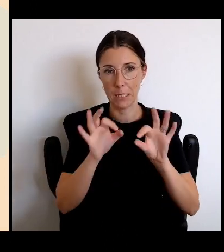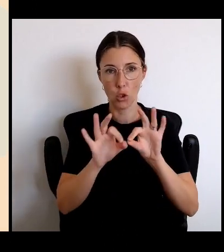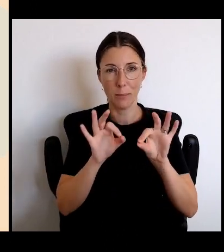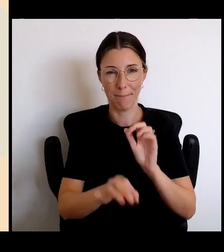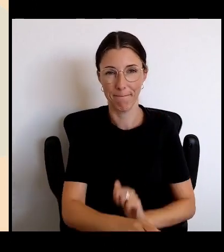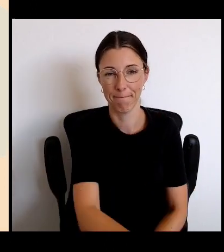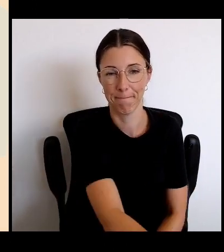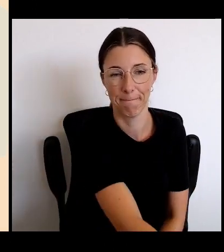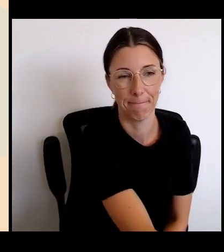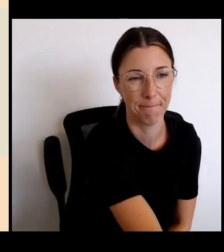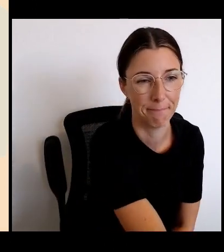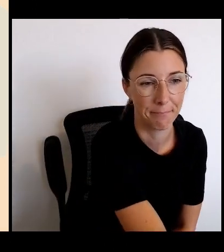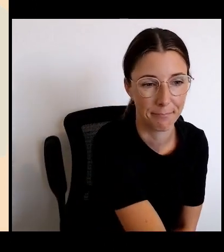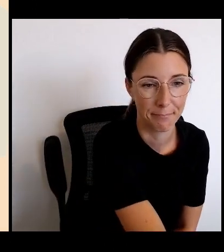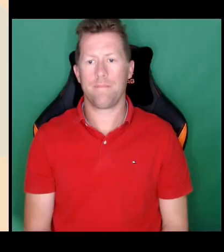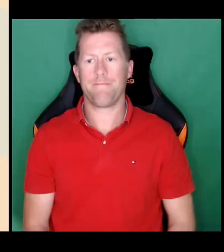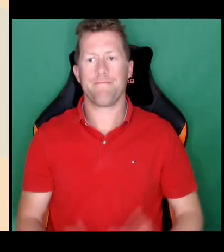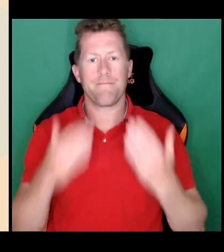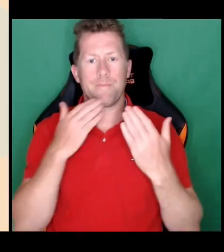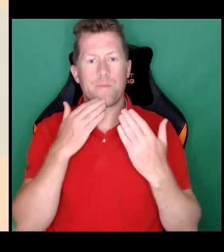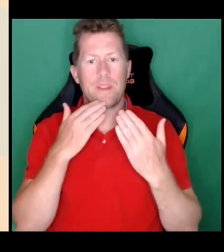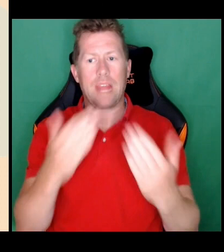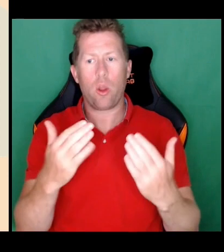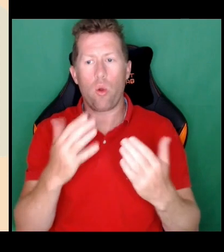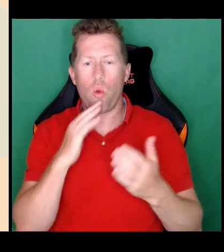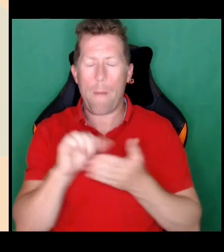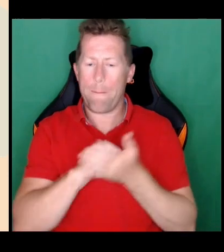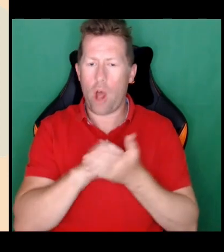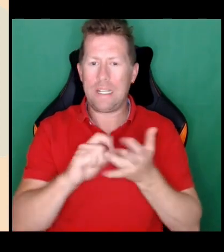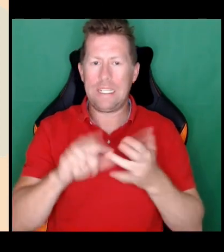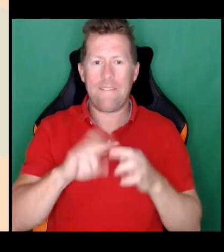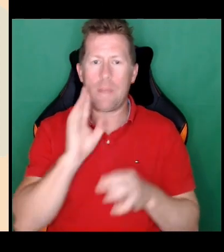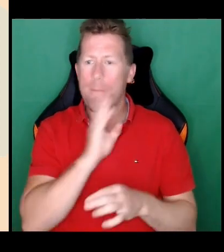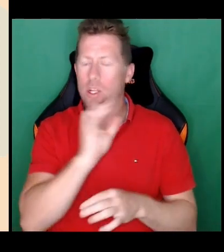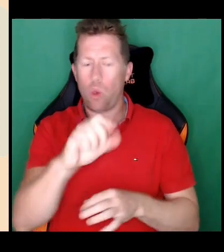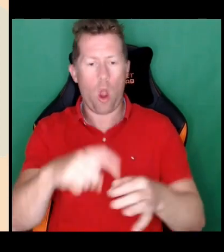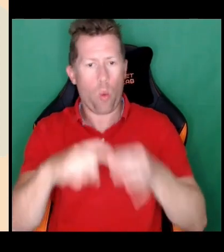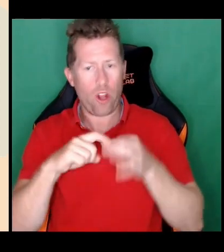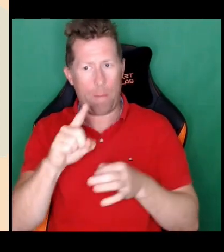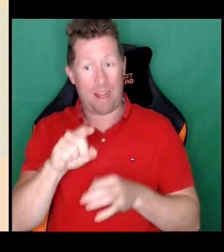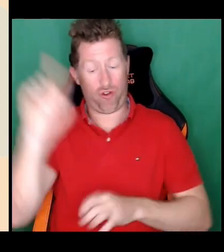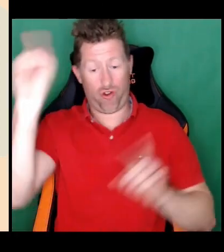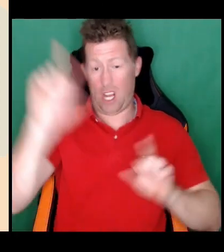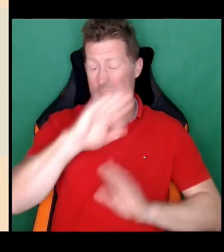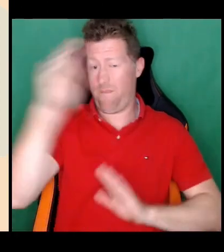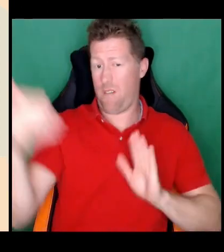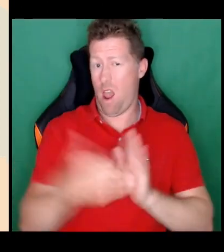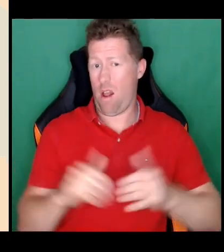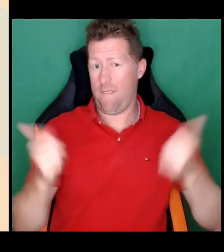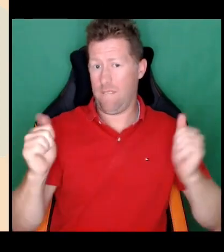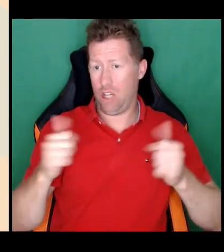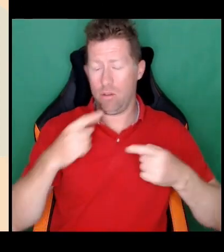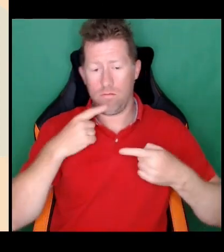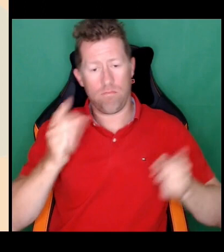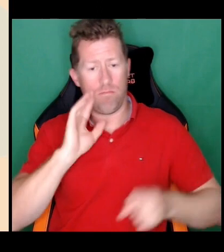Thank you. Sorry if we didn't get to your question, but that brings us to the end of the webinar today. I'd like to give a